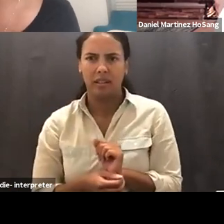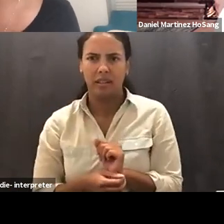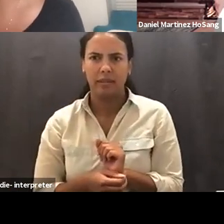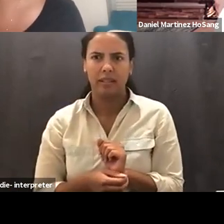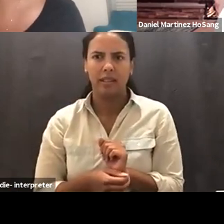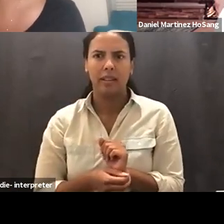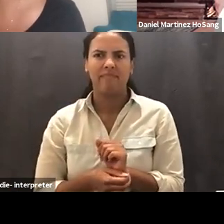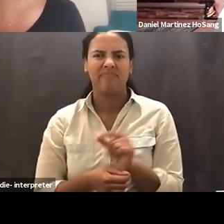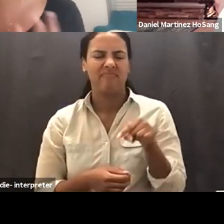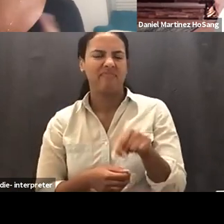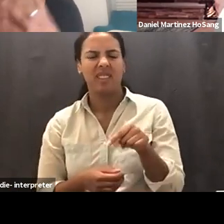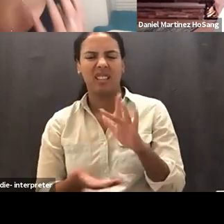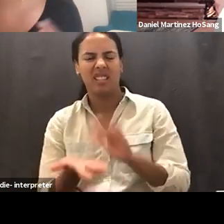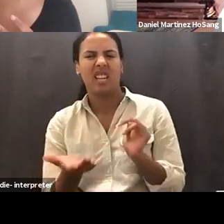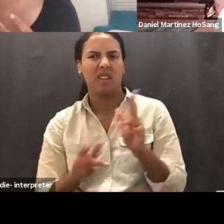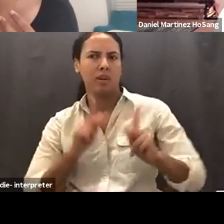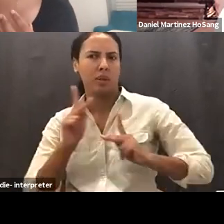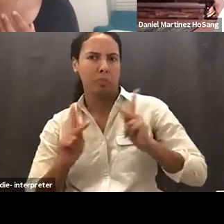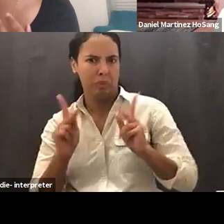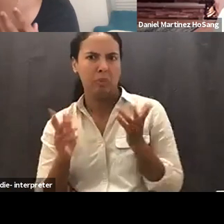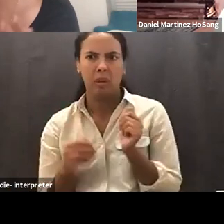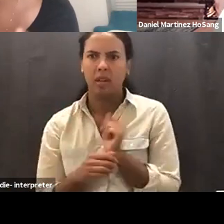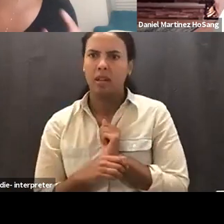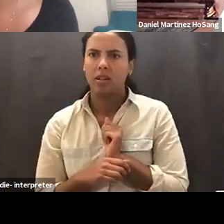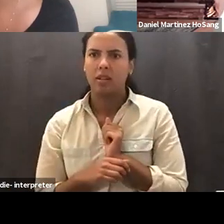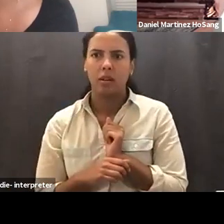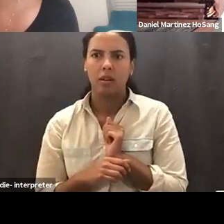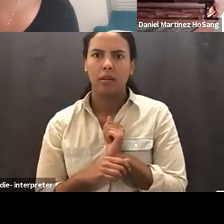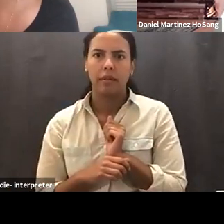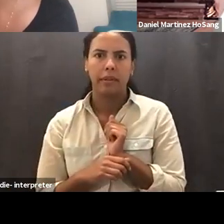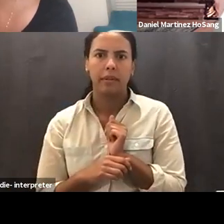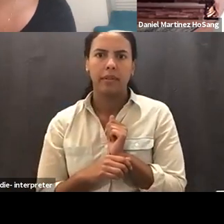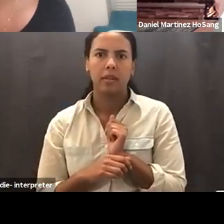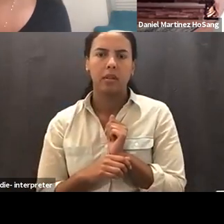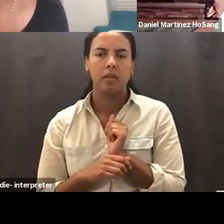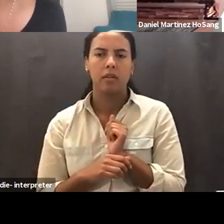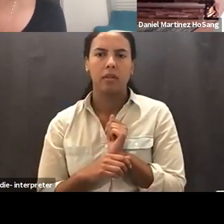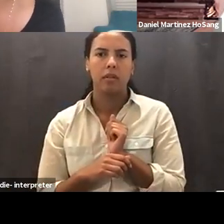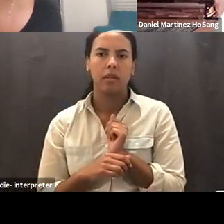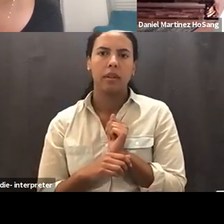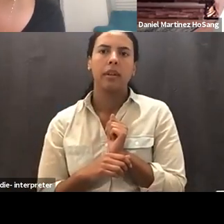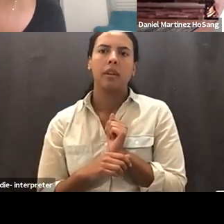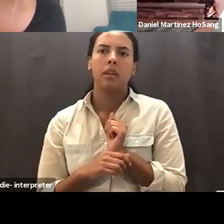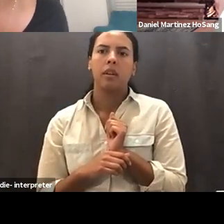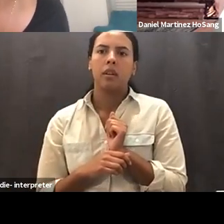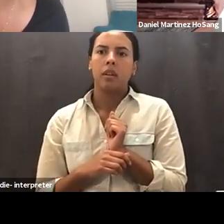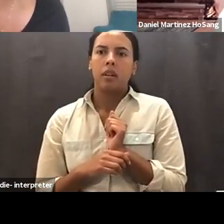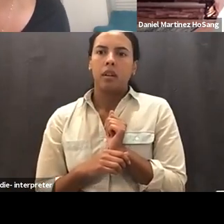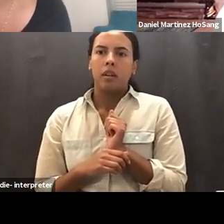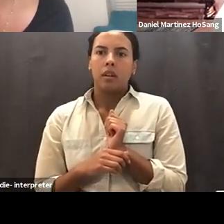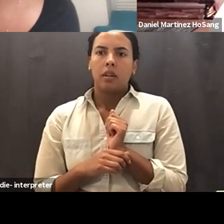to think that maybe we tend to attach a certain kind of politics to the term organizing or activism, whereas it's really not true,